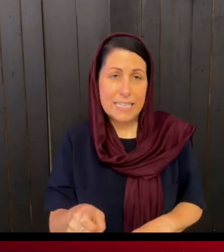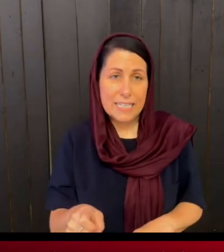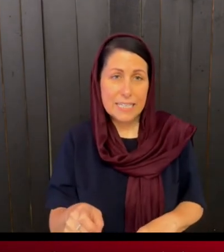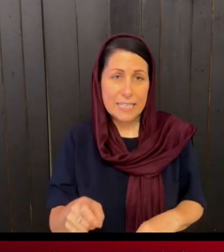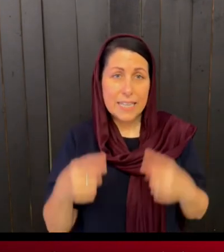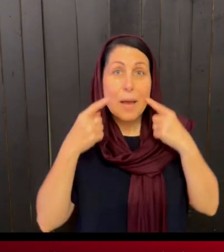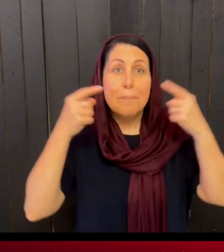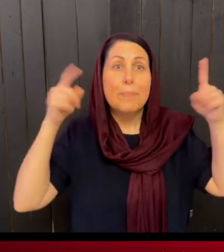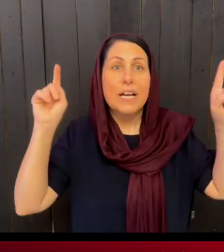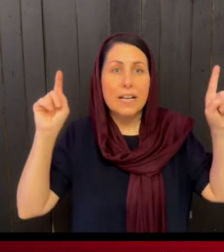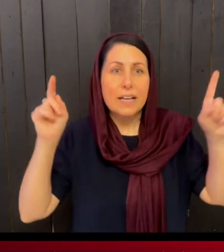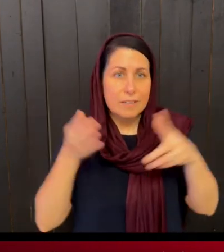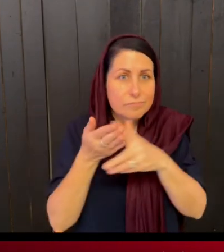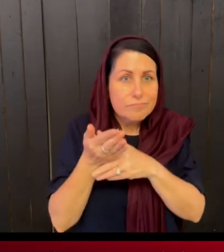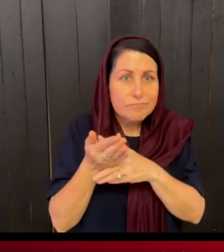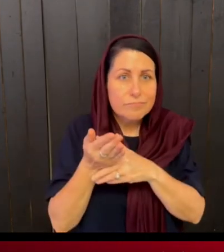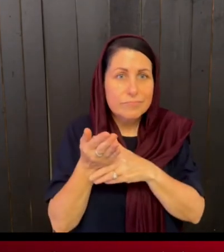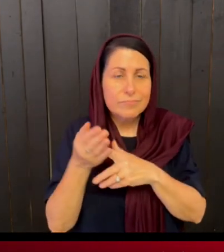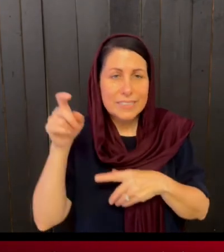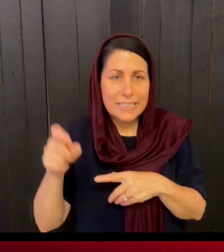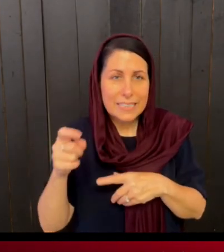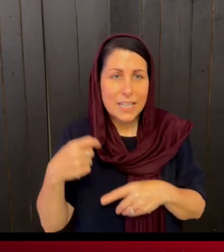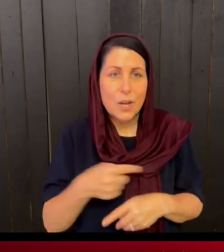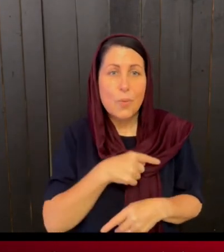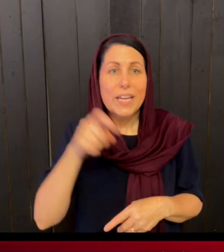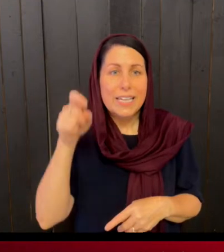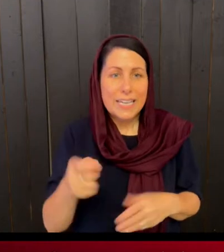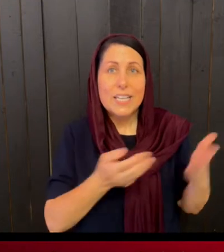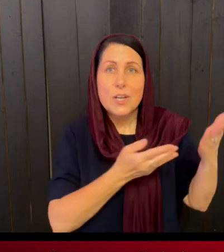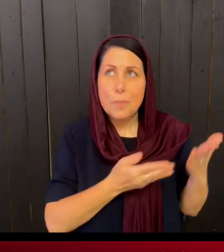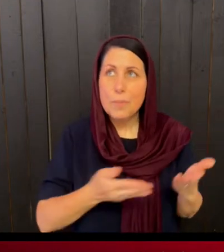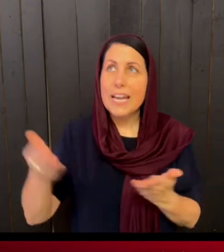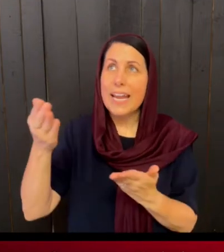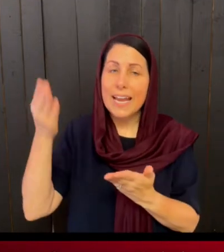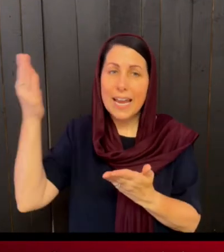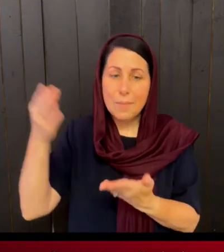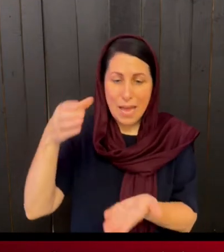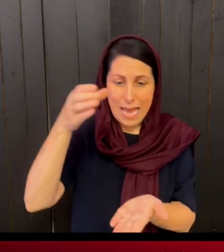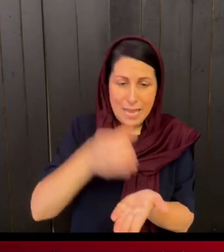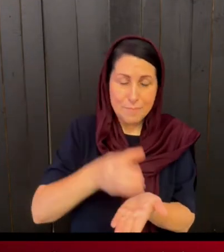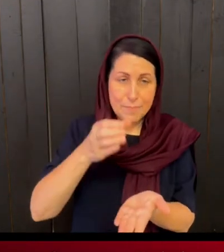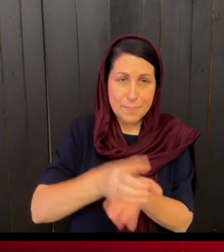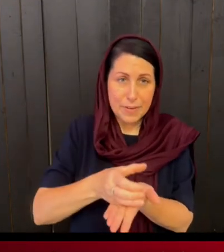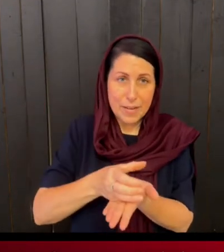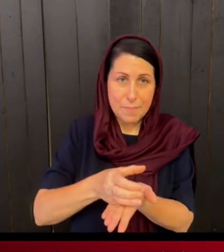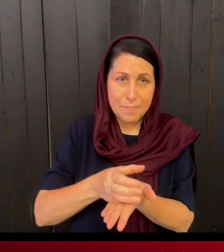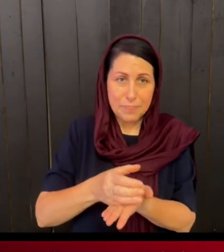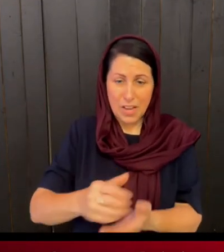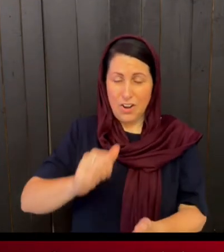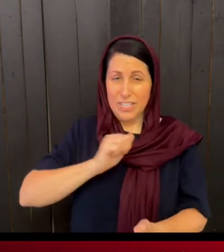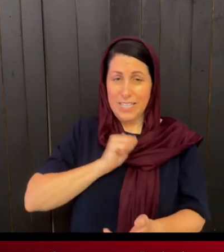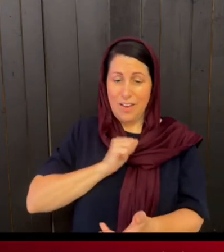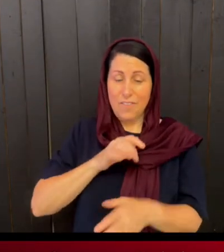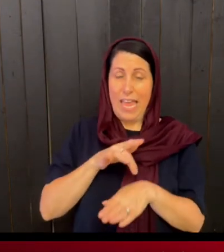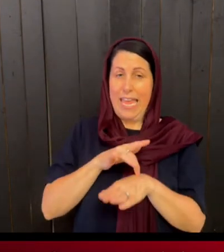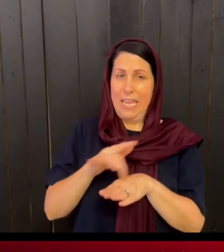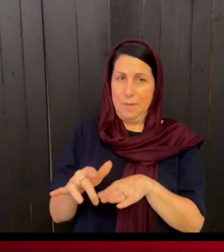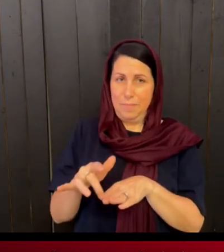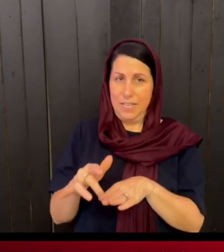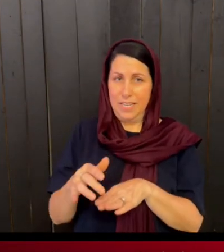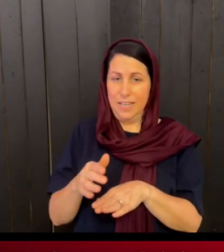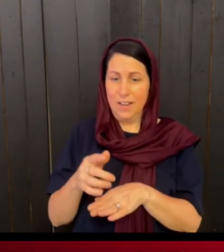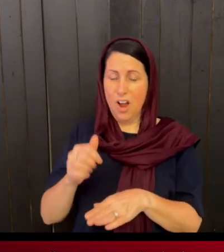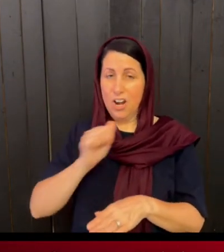this is what we need to do. We need to bring him an empty vessel, ourself, emptied out, humble, and desperate to